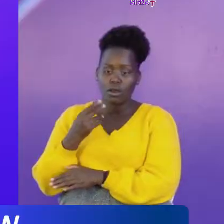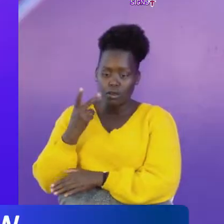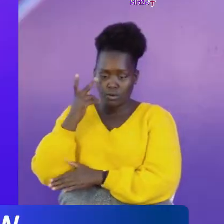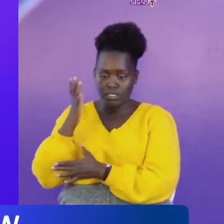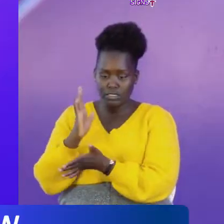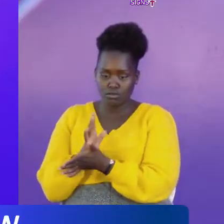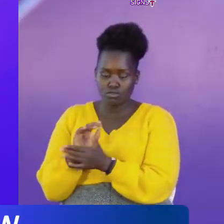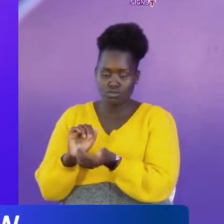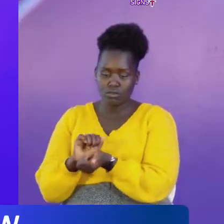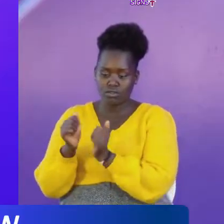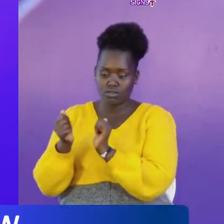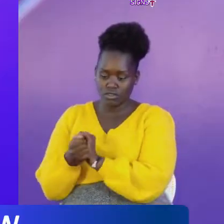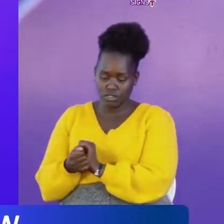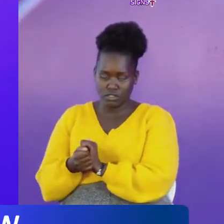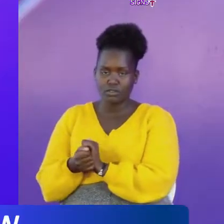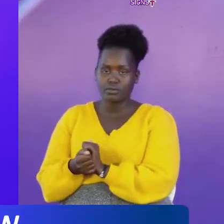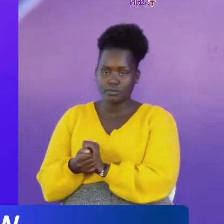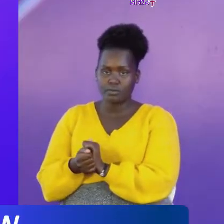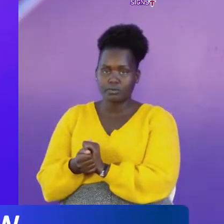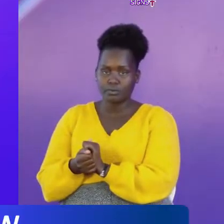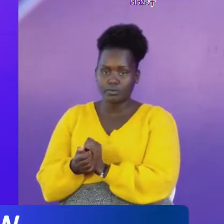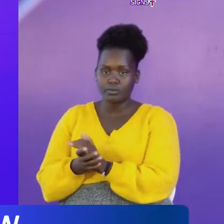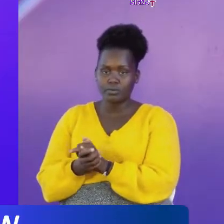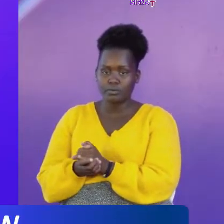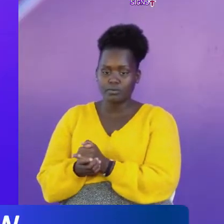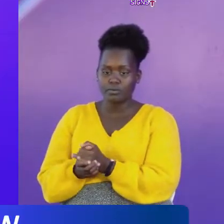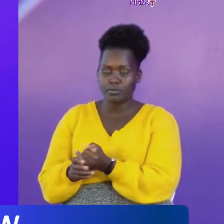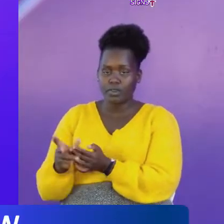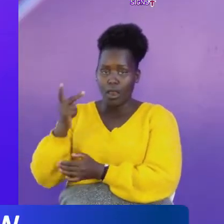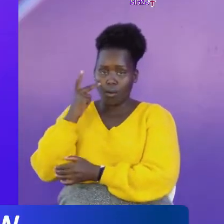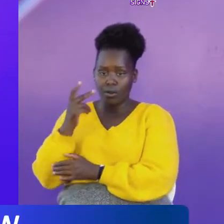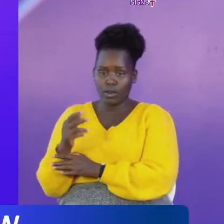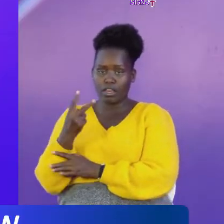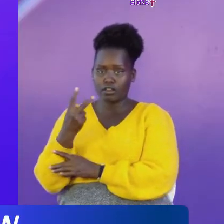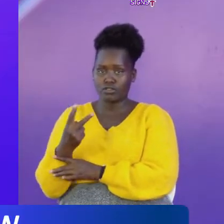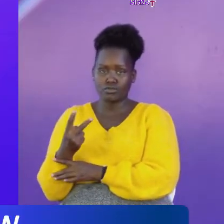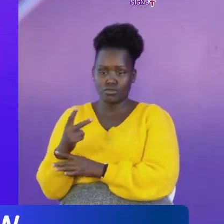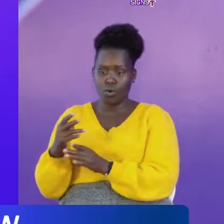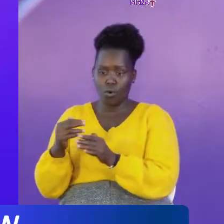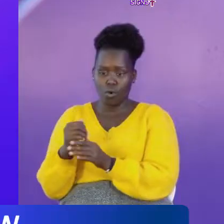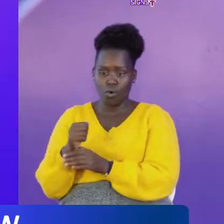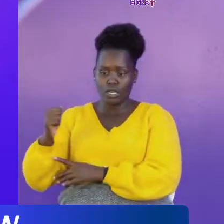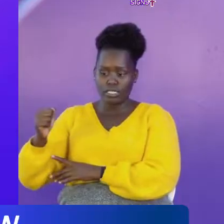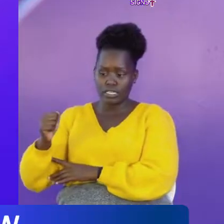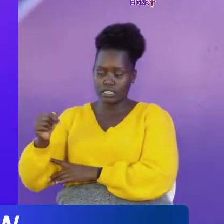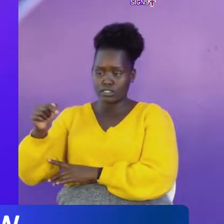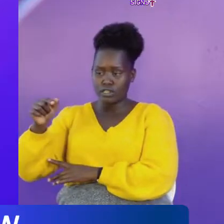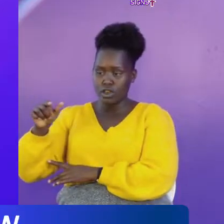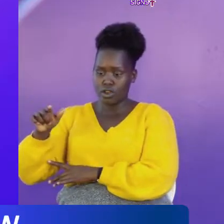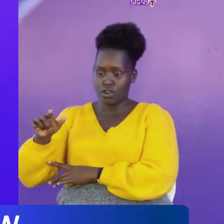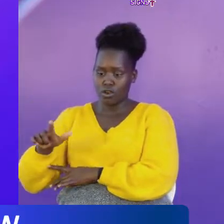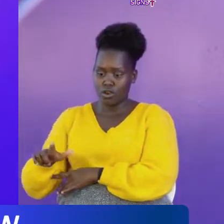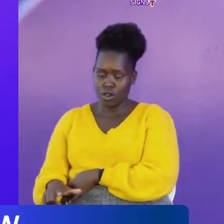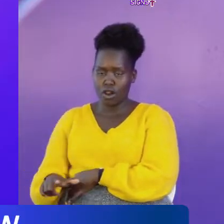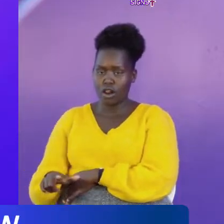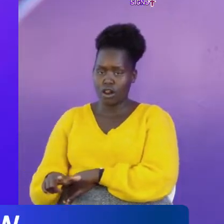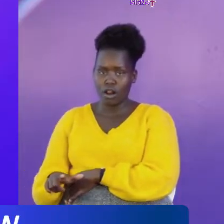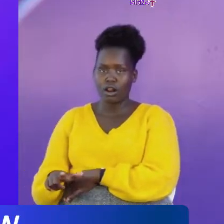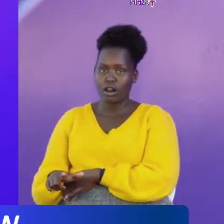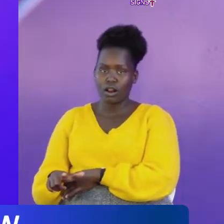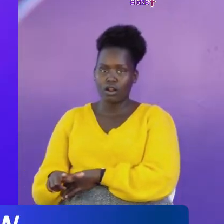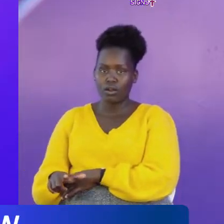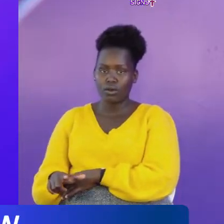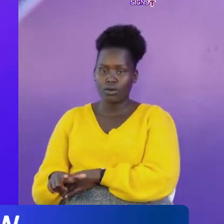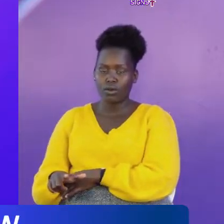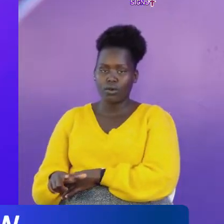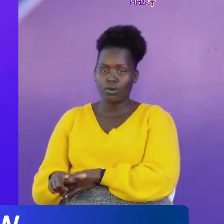glaring at two extremes. Yeah. We are glaring at two extremes. Lowest voter turnout we've ever faced, or